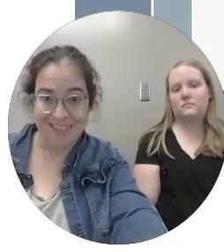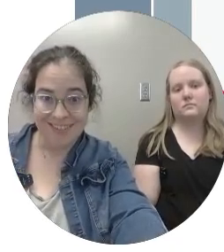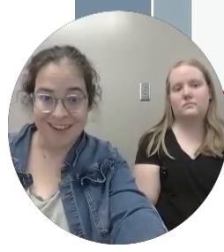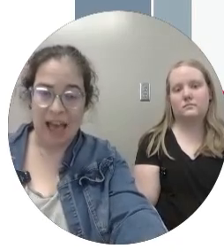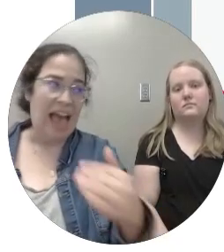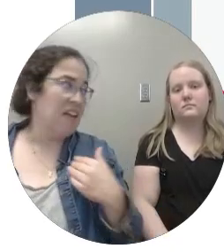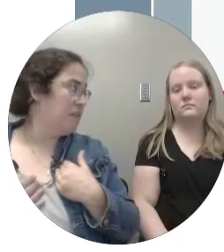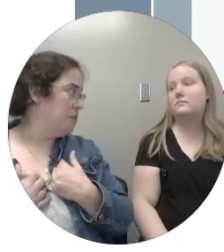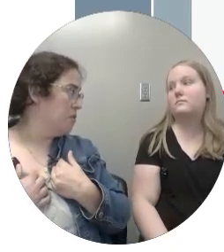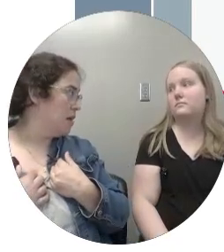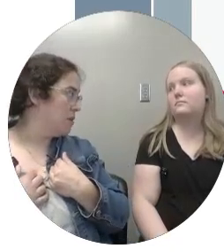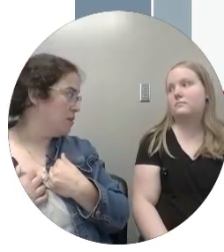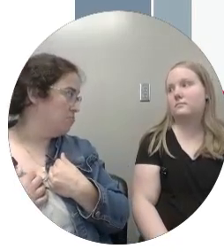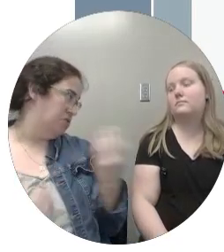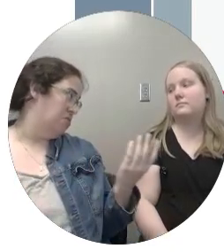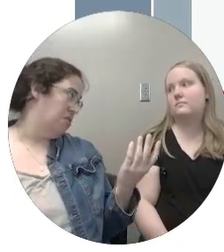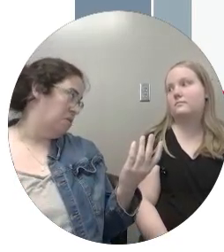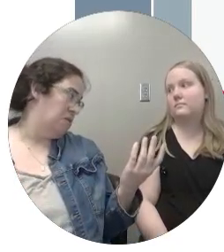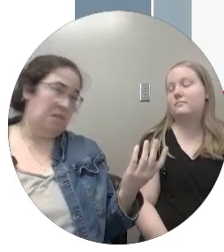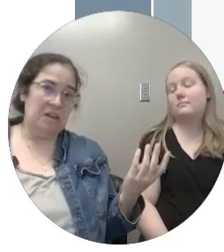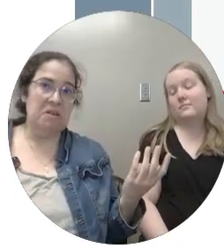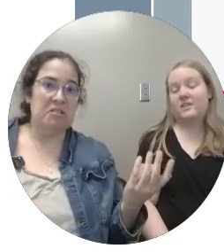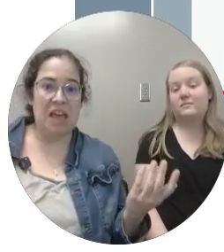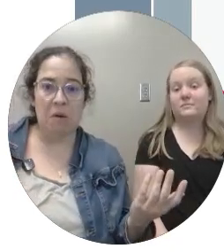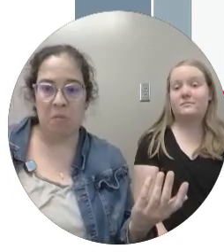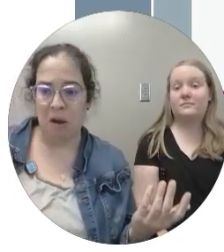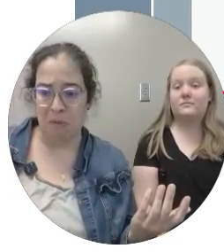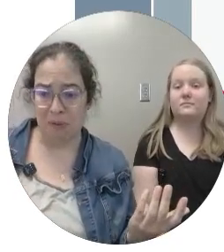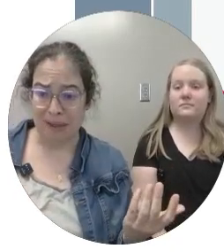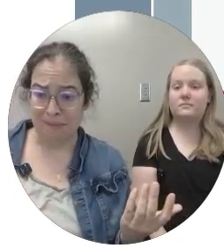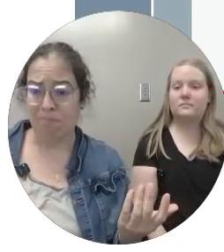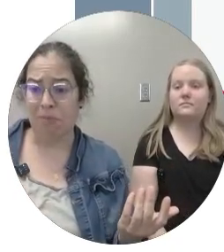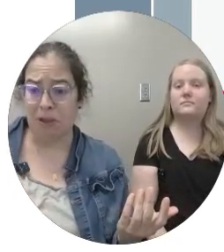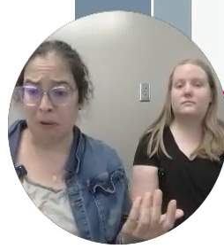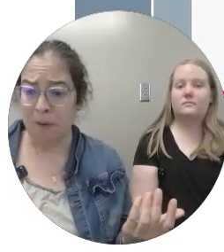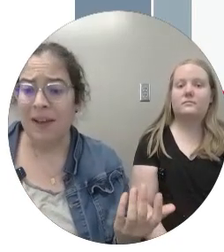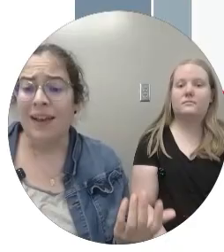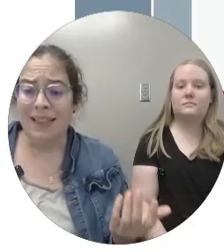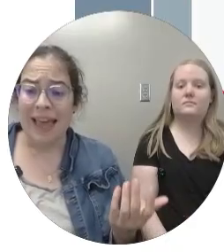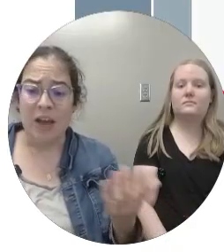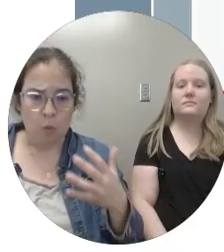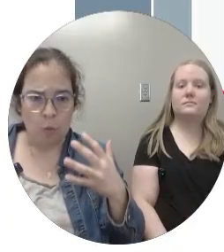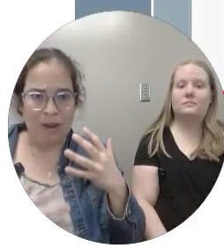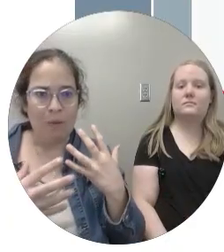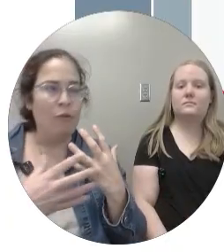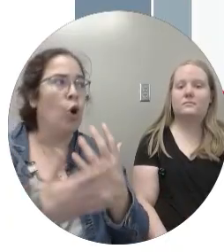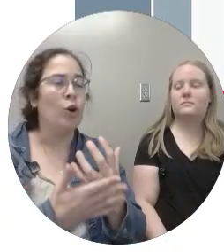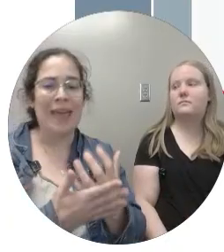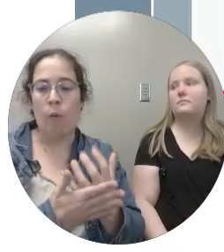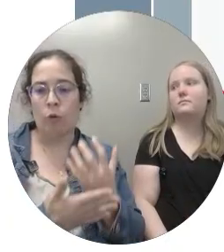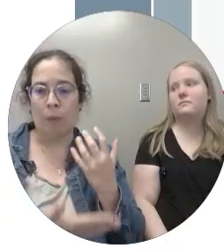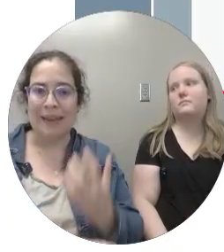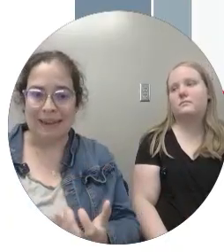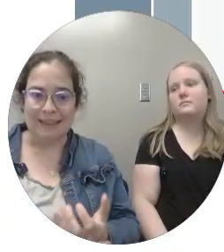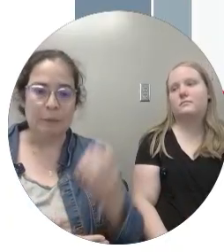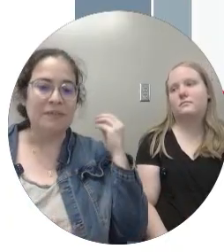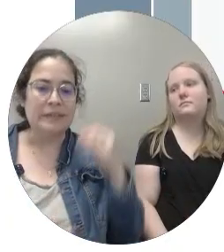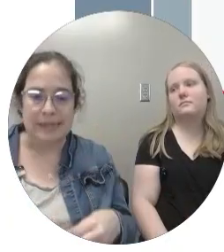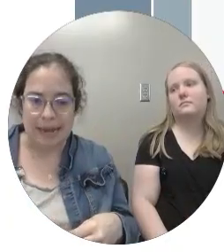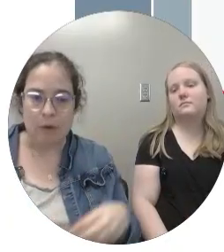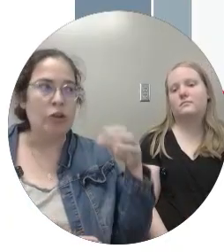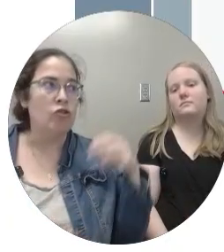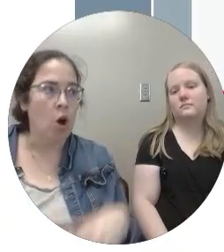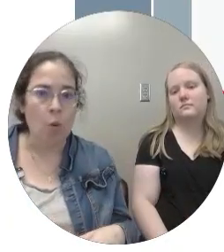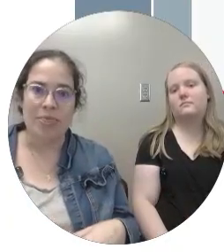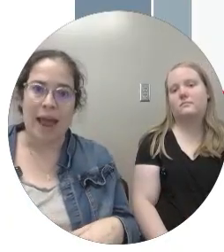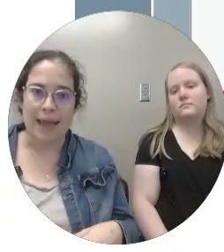is. Mm-hmm. I already know that word. Do you? Mm-hmm. You know, like we learned that word when we were like 2. Like we've heard that word repeatedly. We've